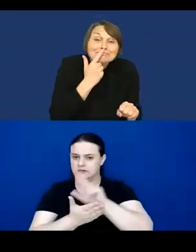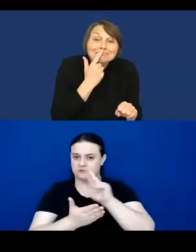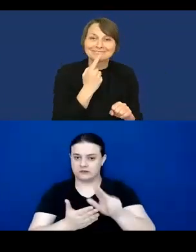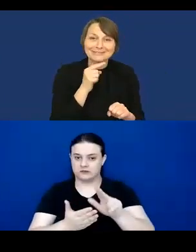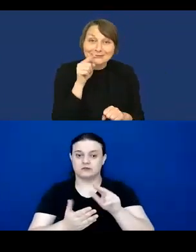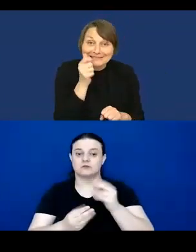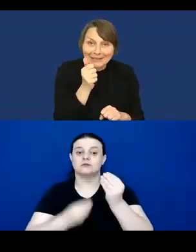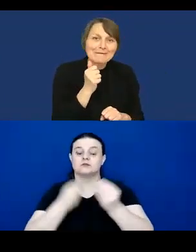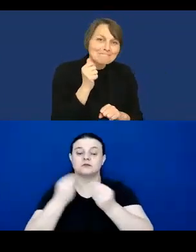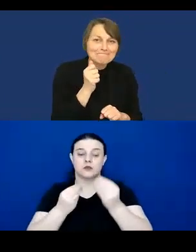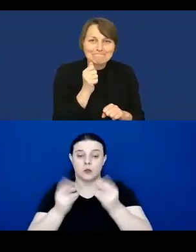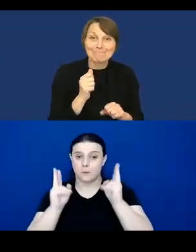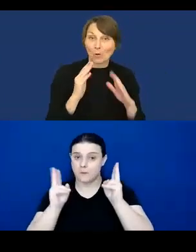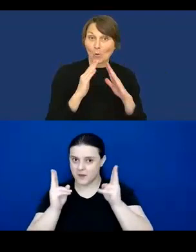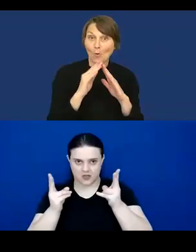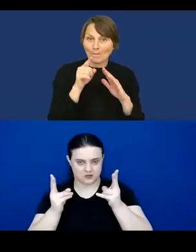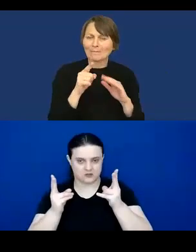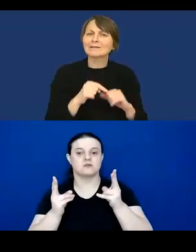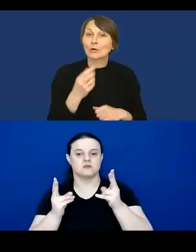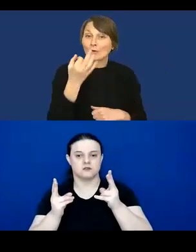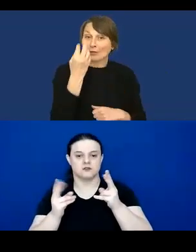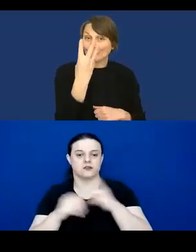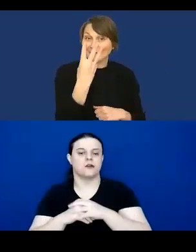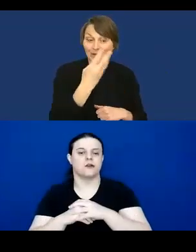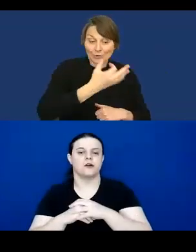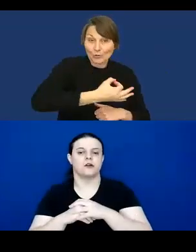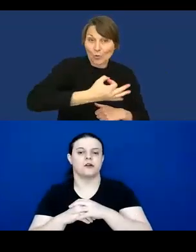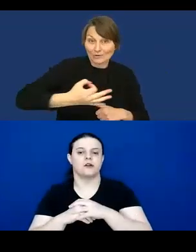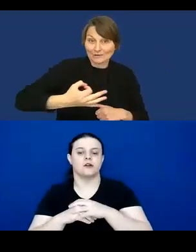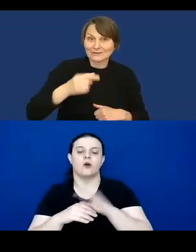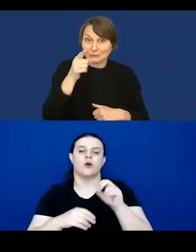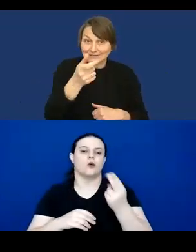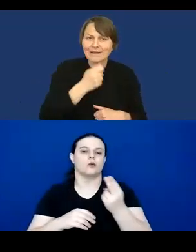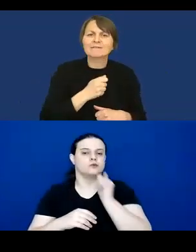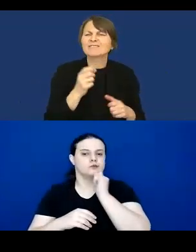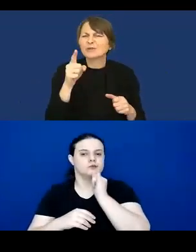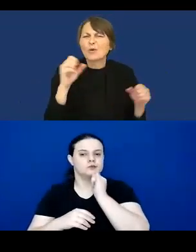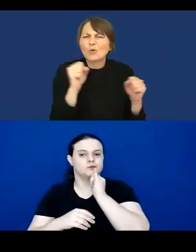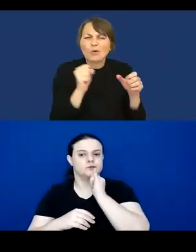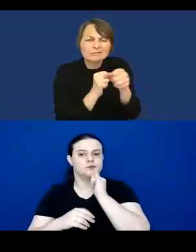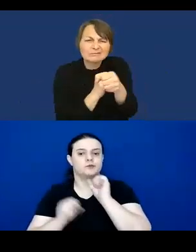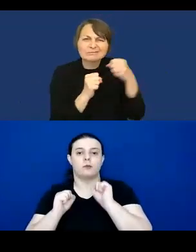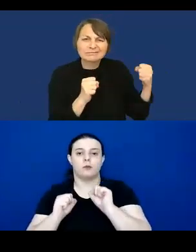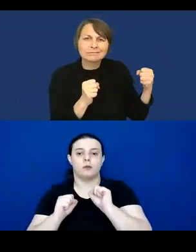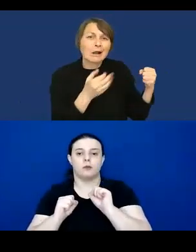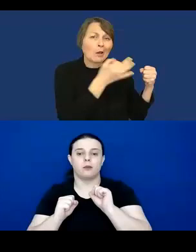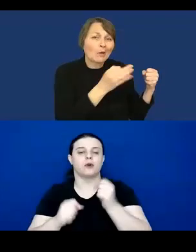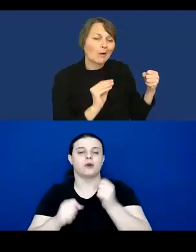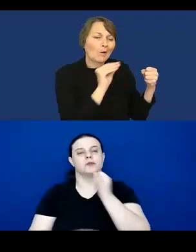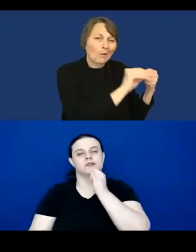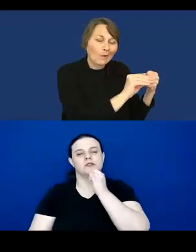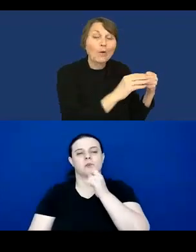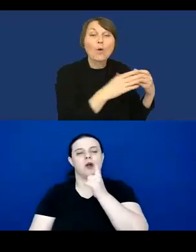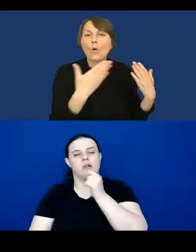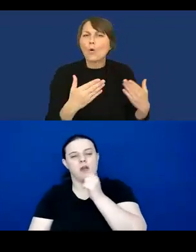same value, place them in the fridge or heat them up with hot water, and you can do